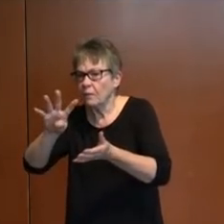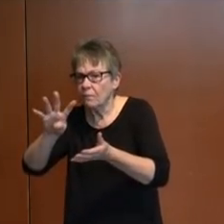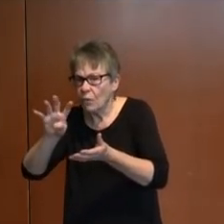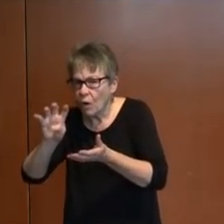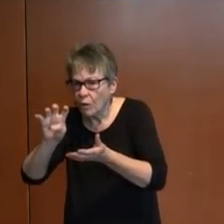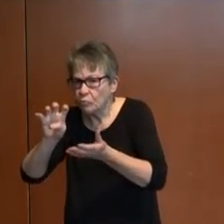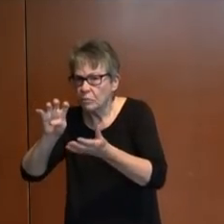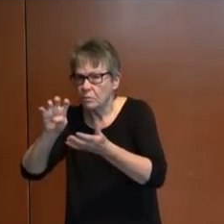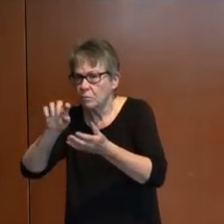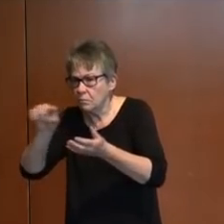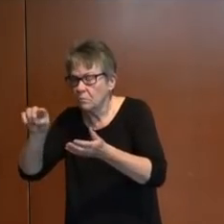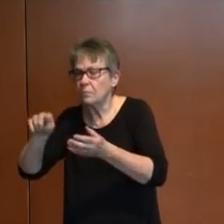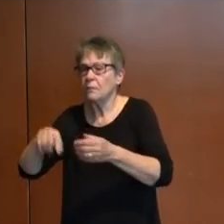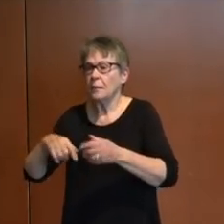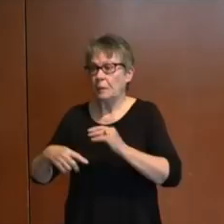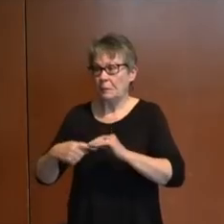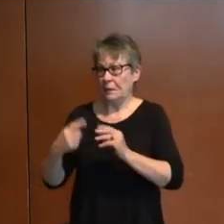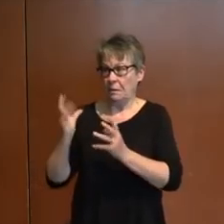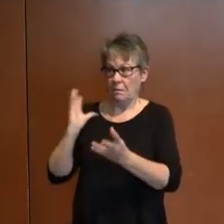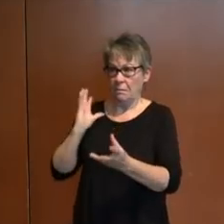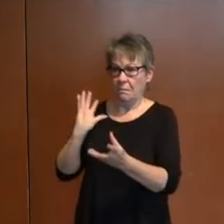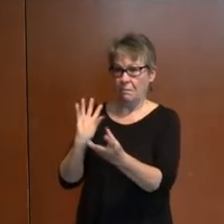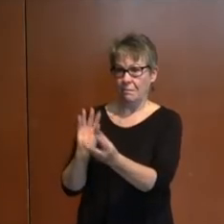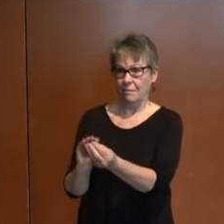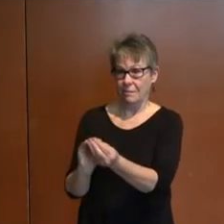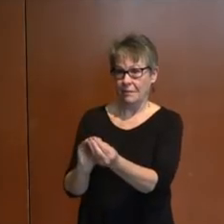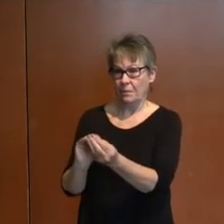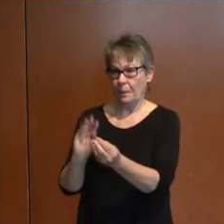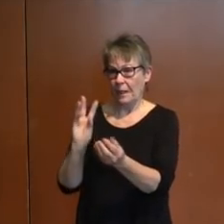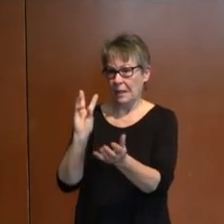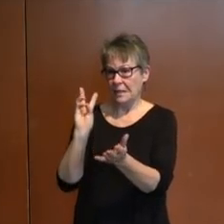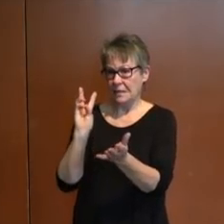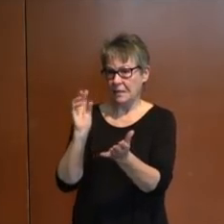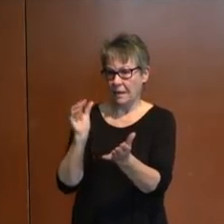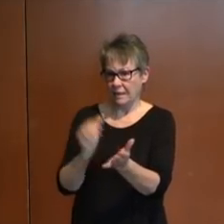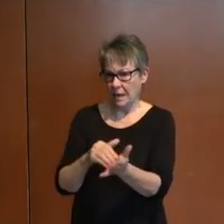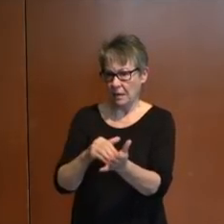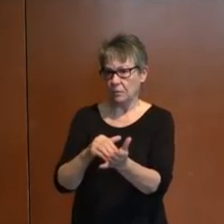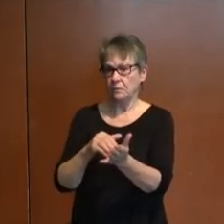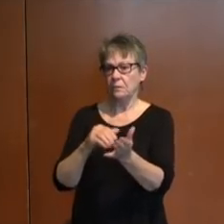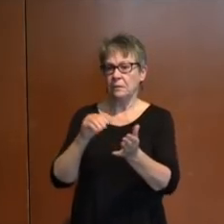6,876. Again, 2,492 new to a total of